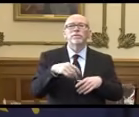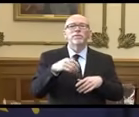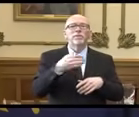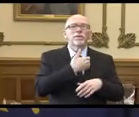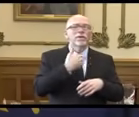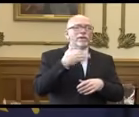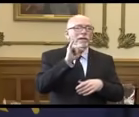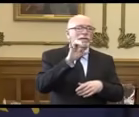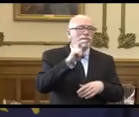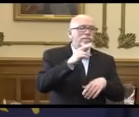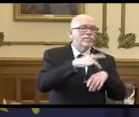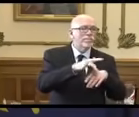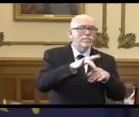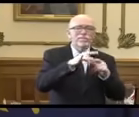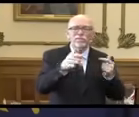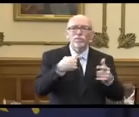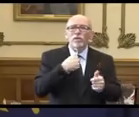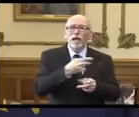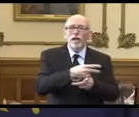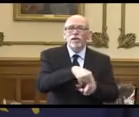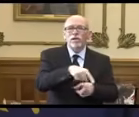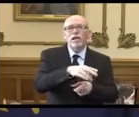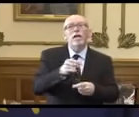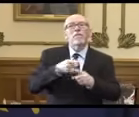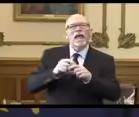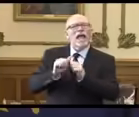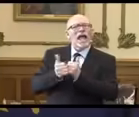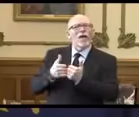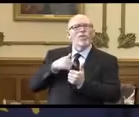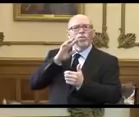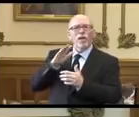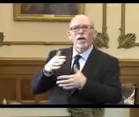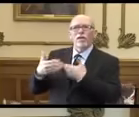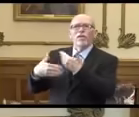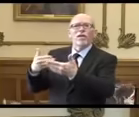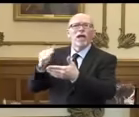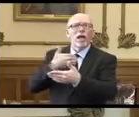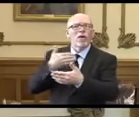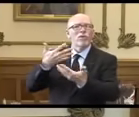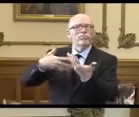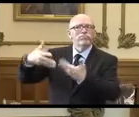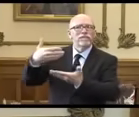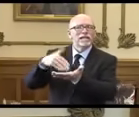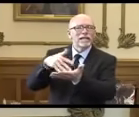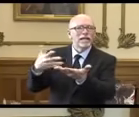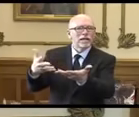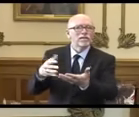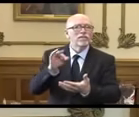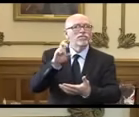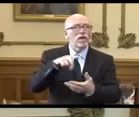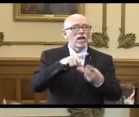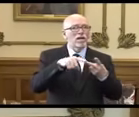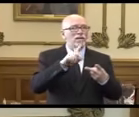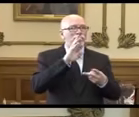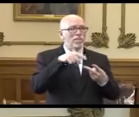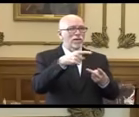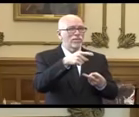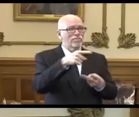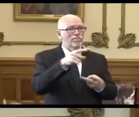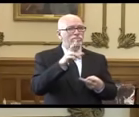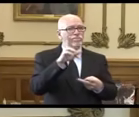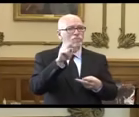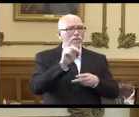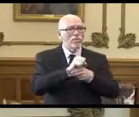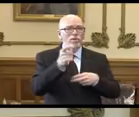capacity to care, et cetera, and then how we will do business. And then Fred, you want to take the second half of